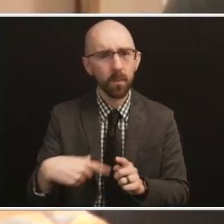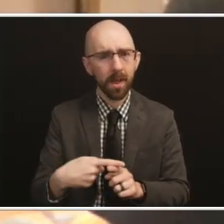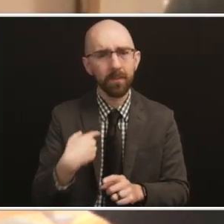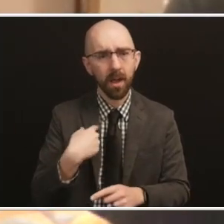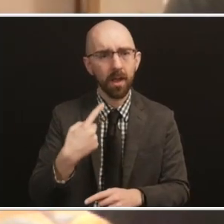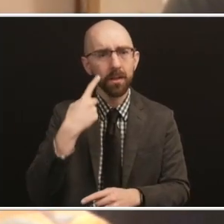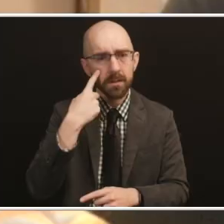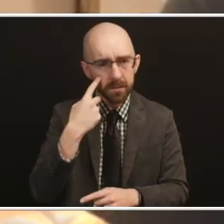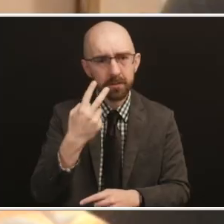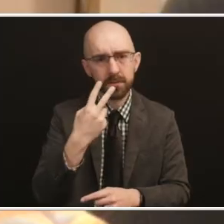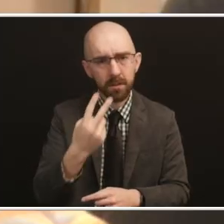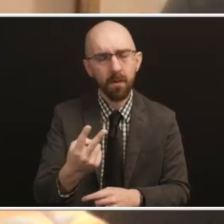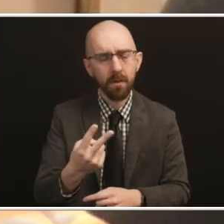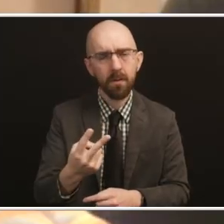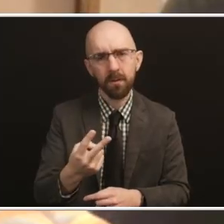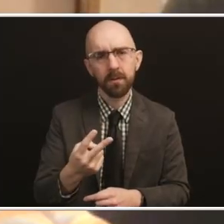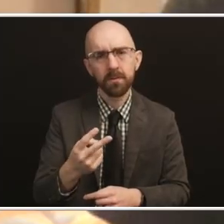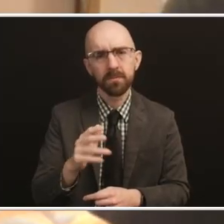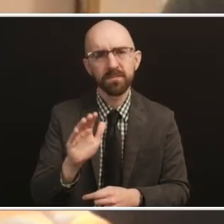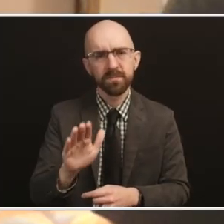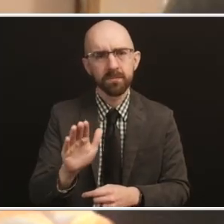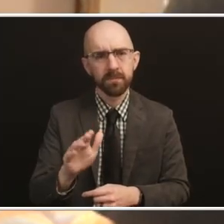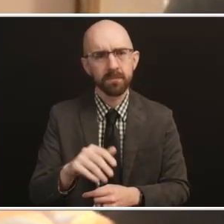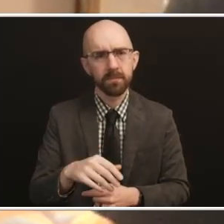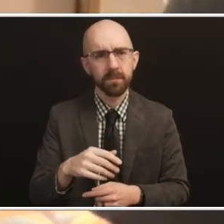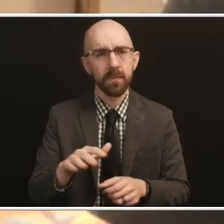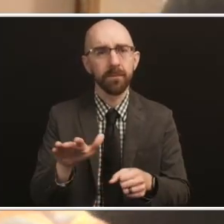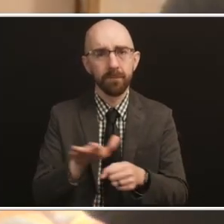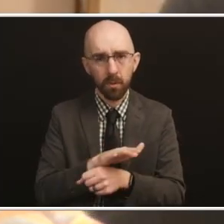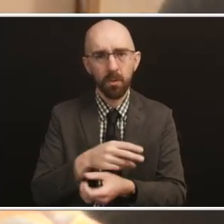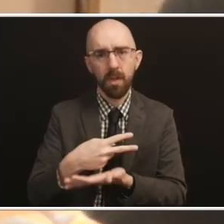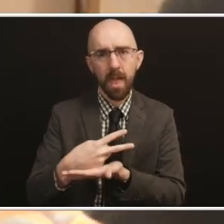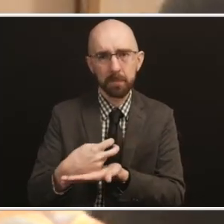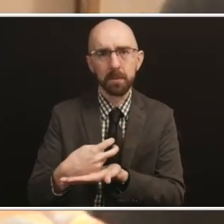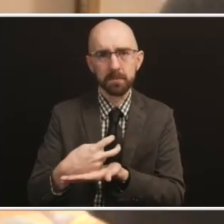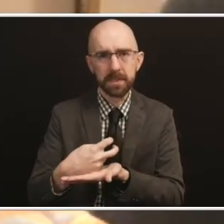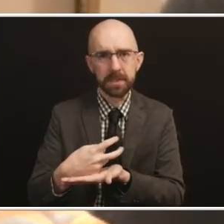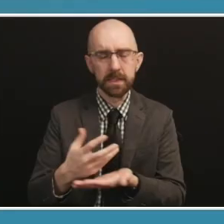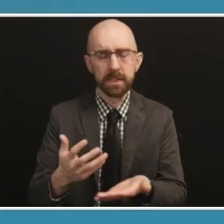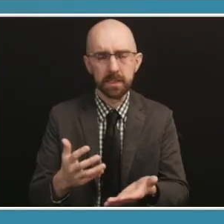his a full epilepsy.